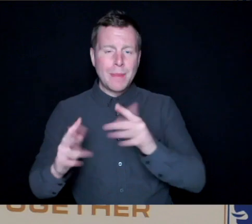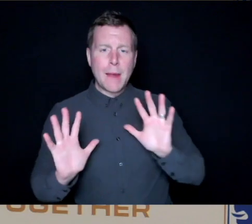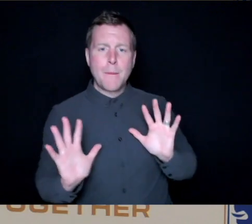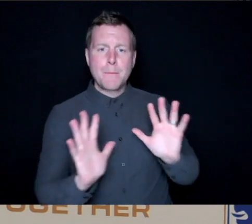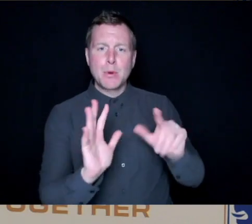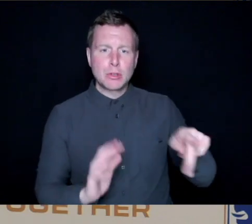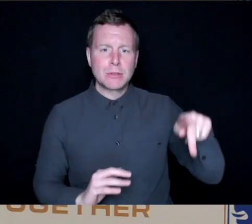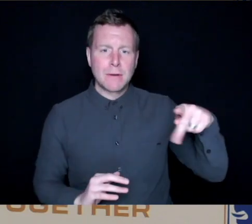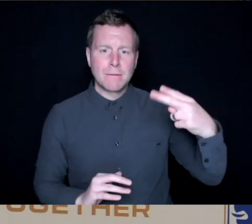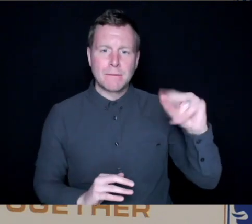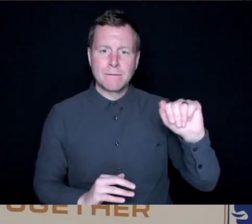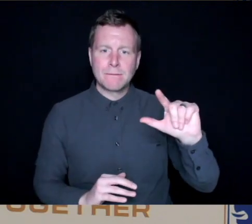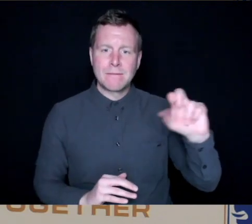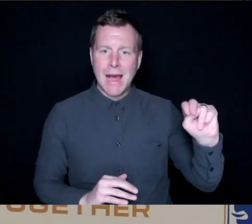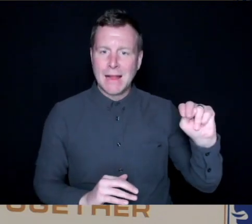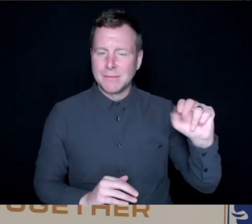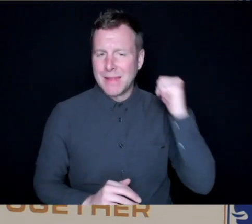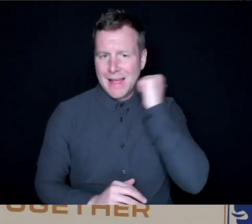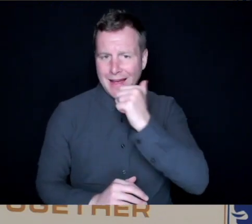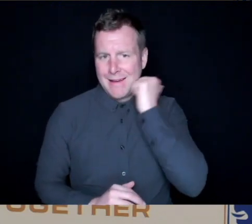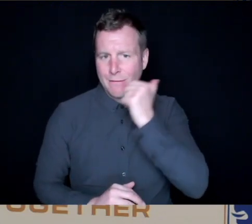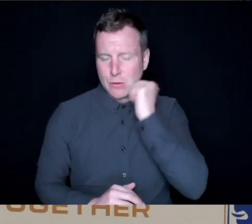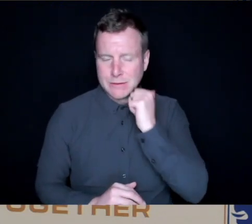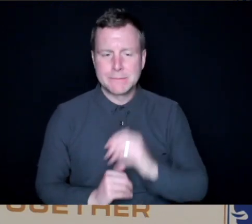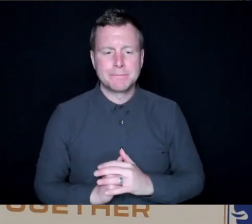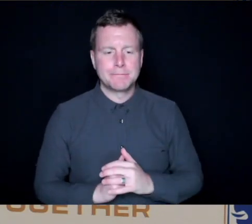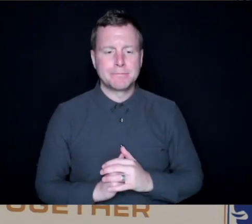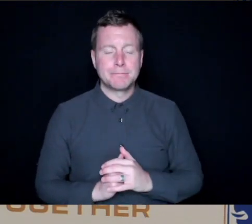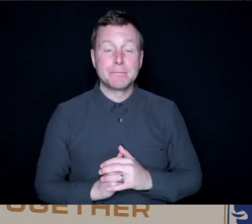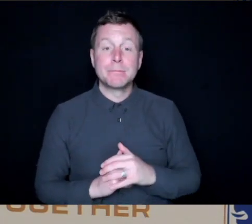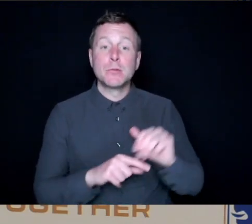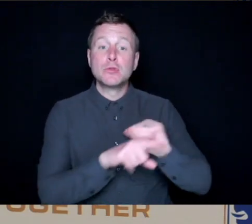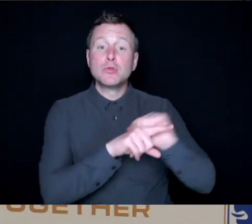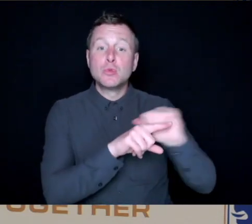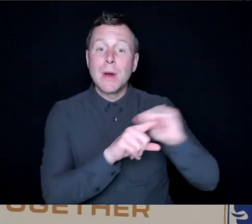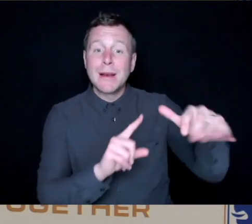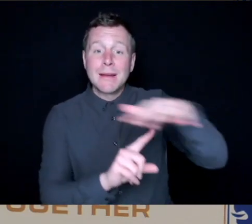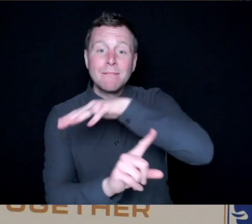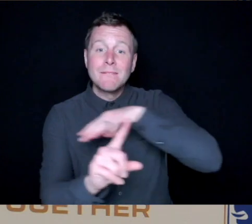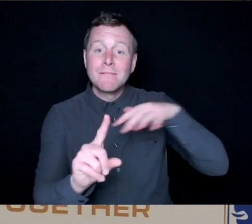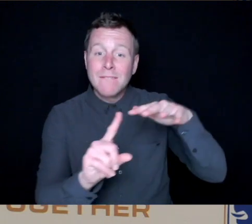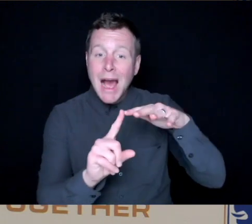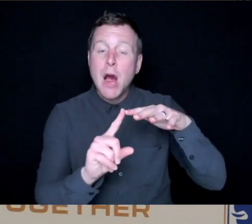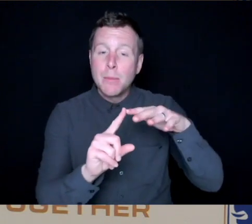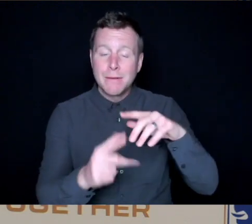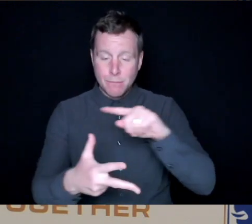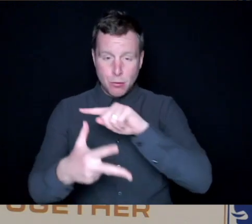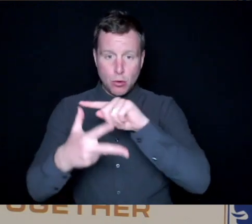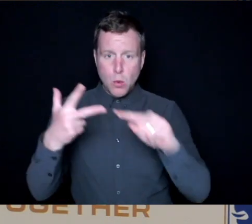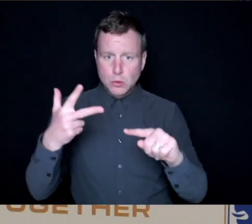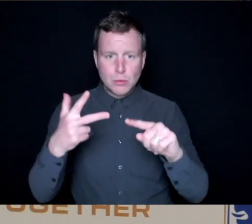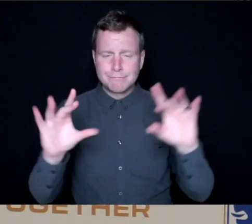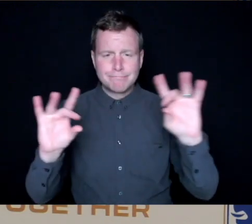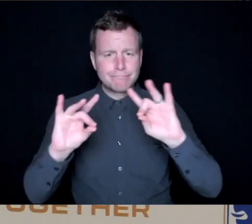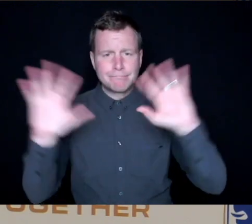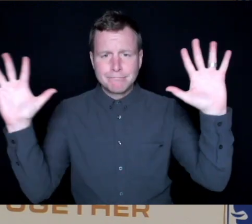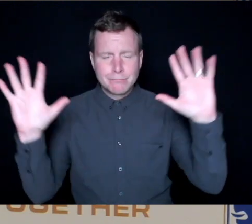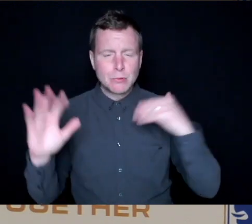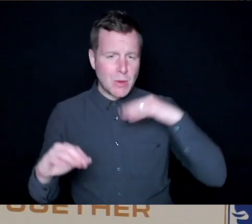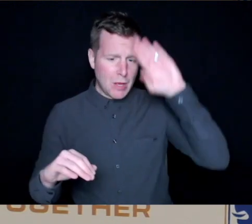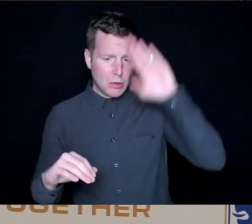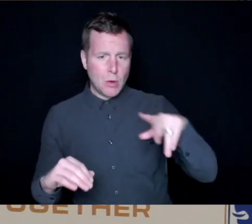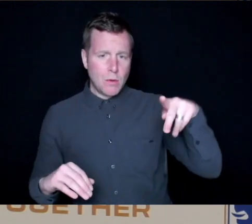Fallon every day, and the training environment for the 3 of them is exceptional. So I